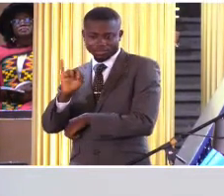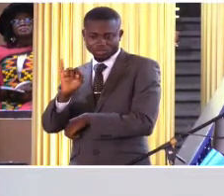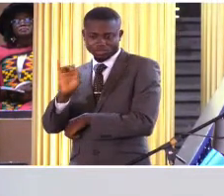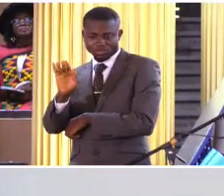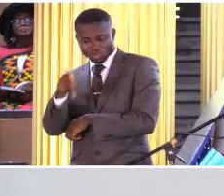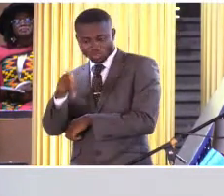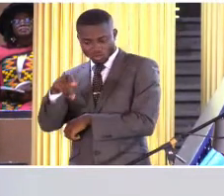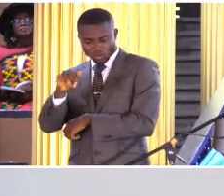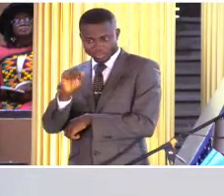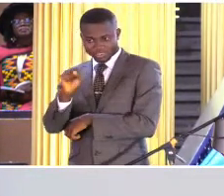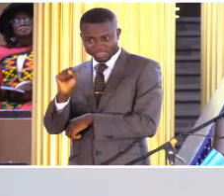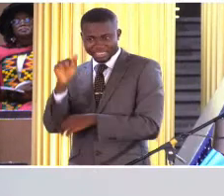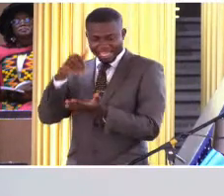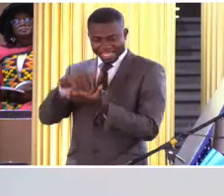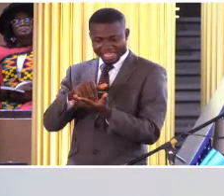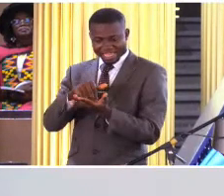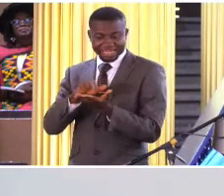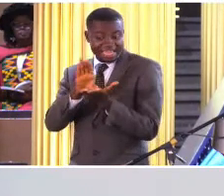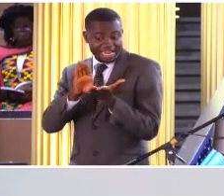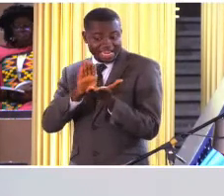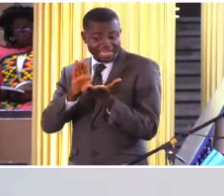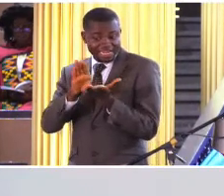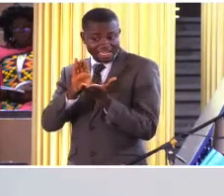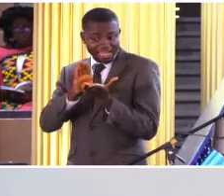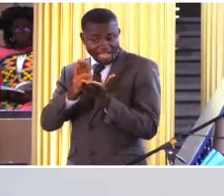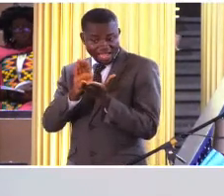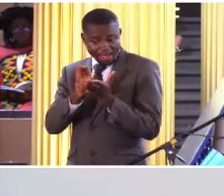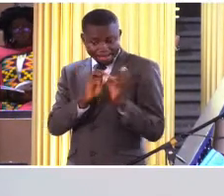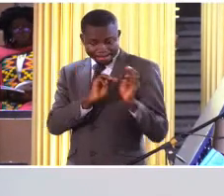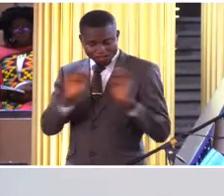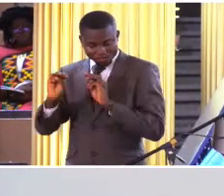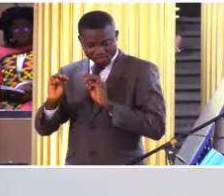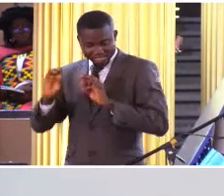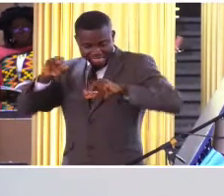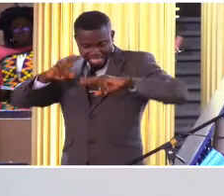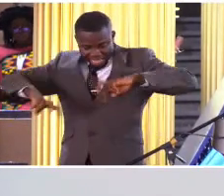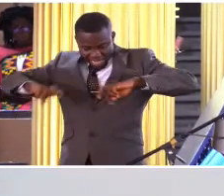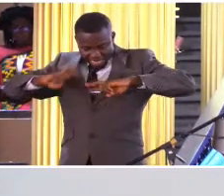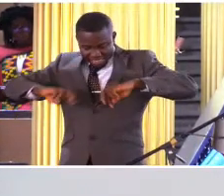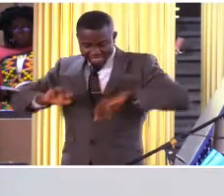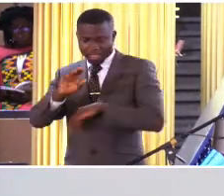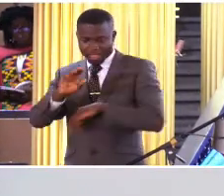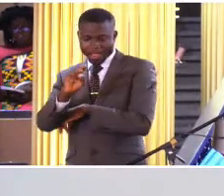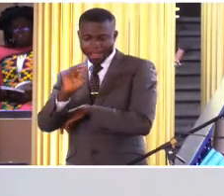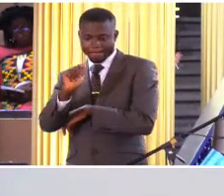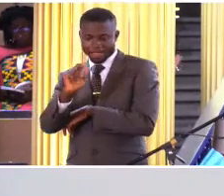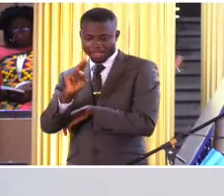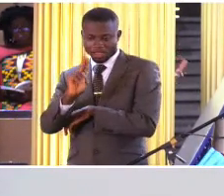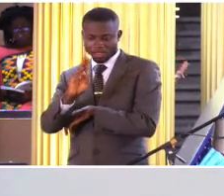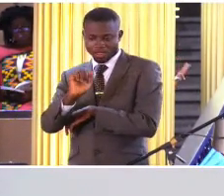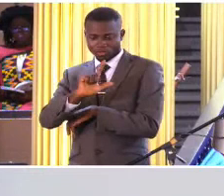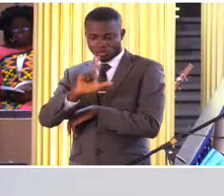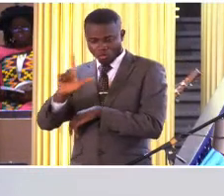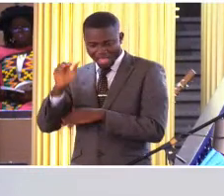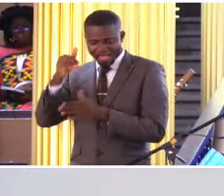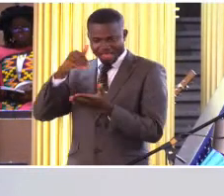pathokinesiology, clinical movement analysis, manual therapy, traumatic skeletal